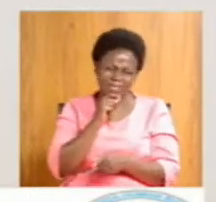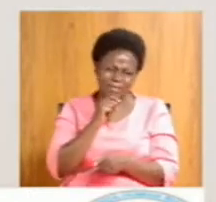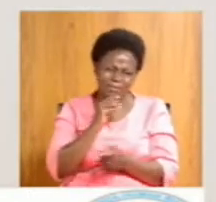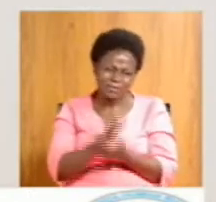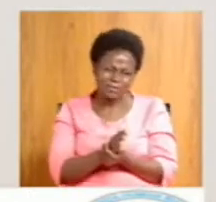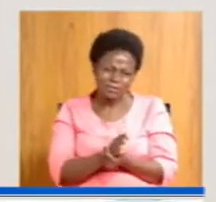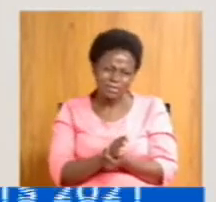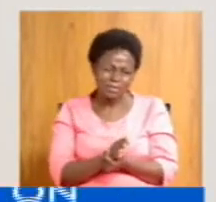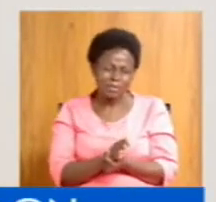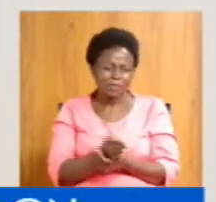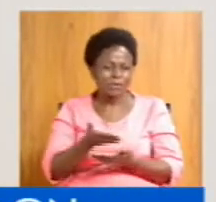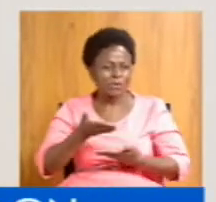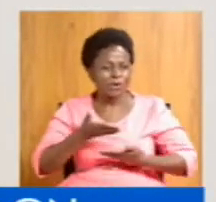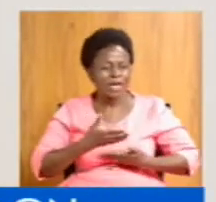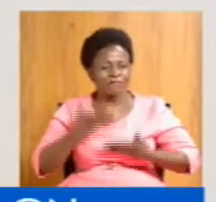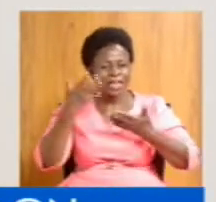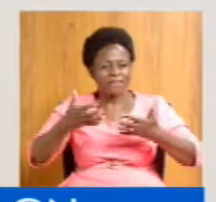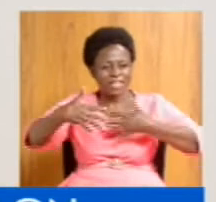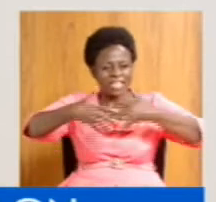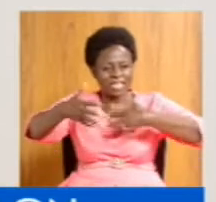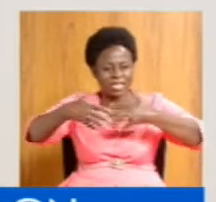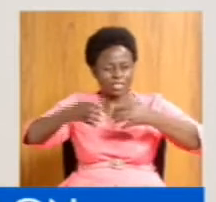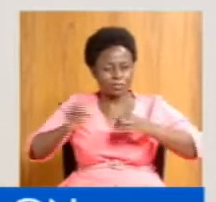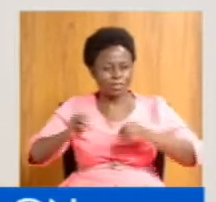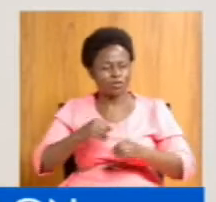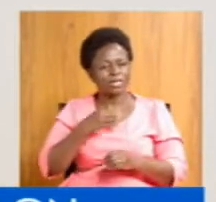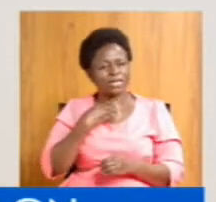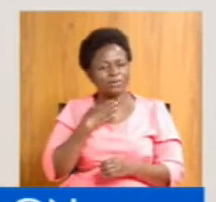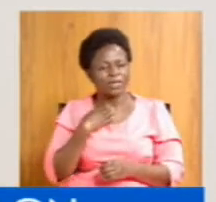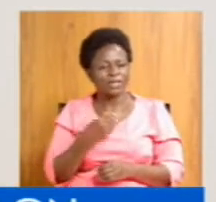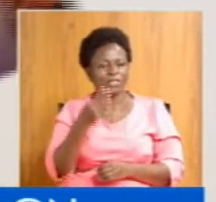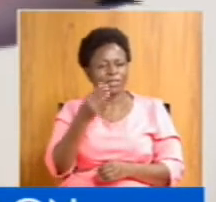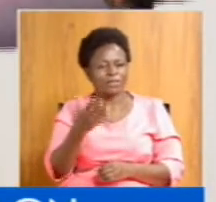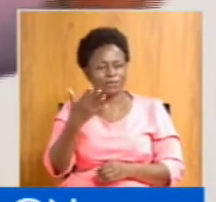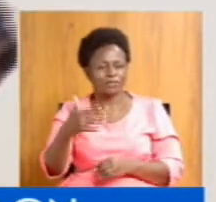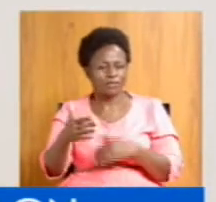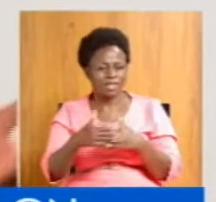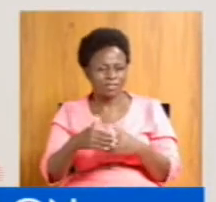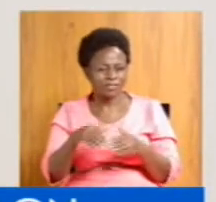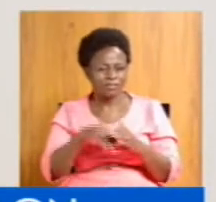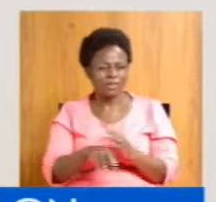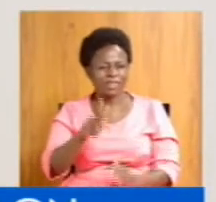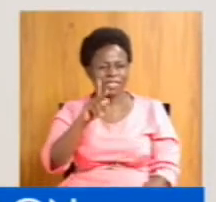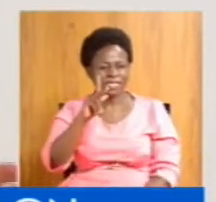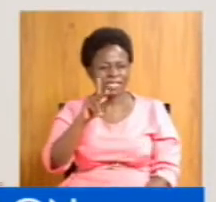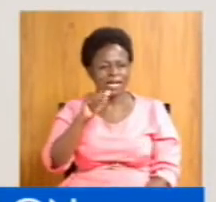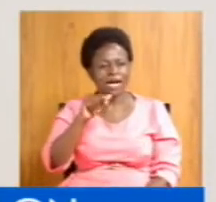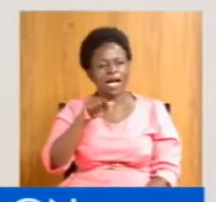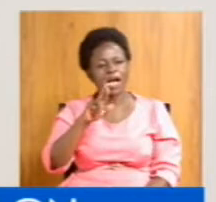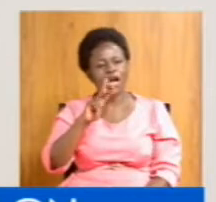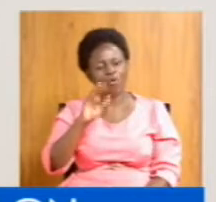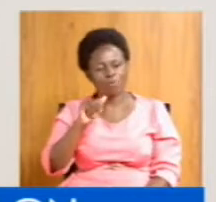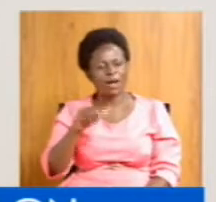just because we don't have heavy industries you only need about three or four industries even that Karuma can be consumed by two or three